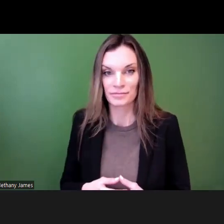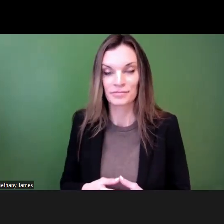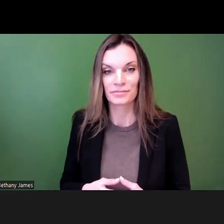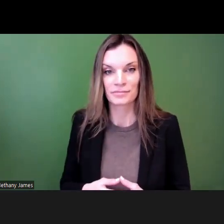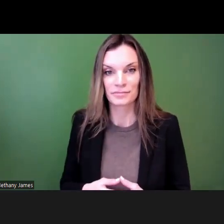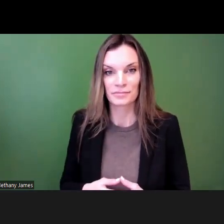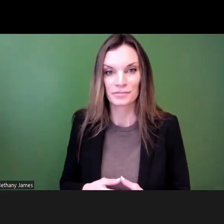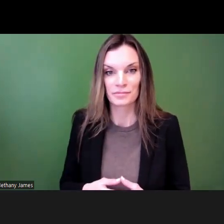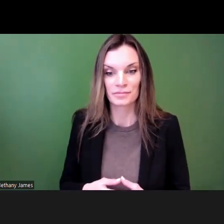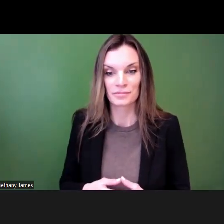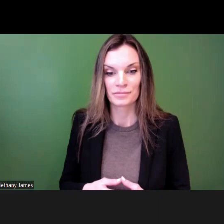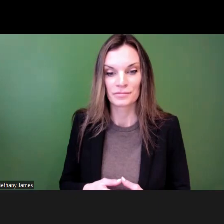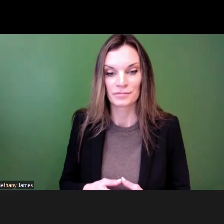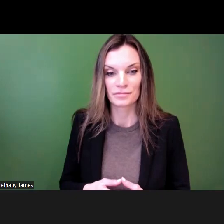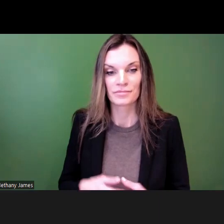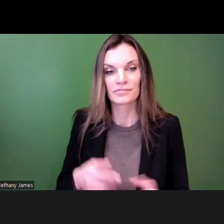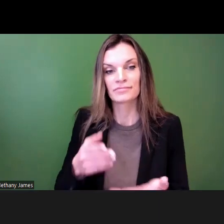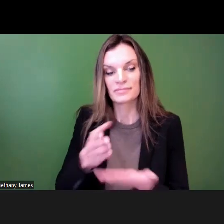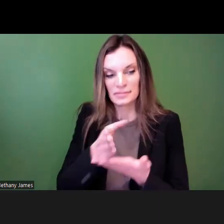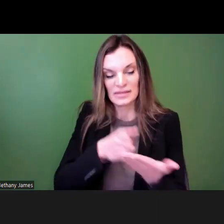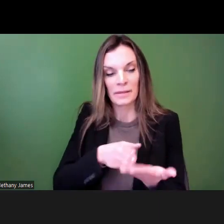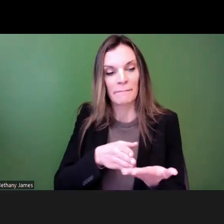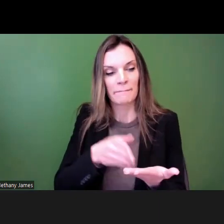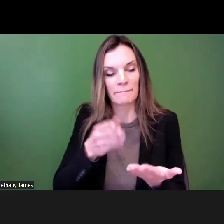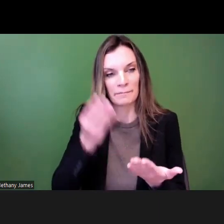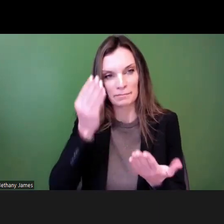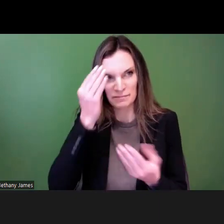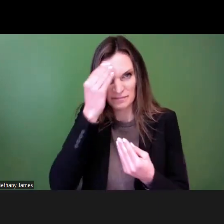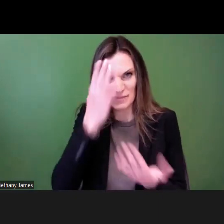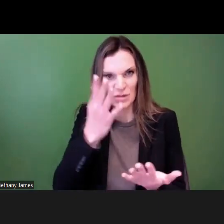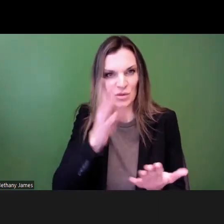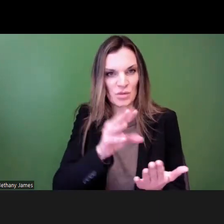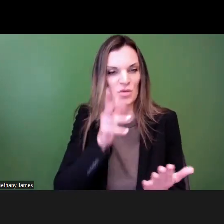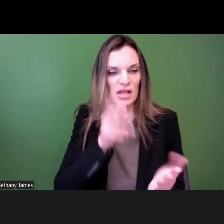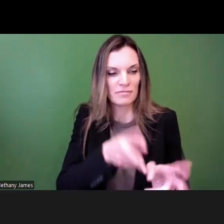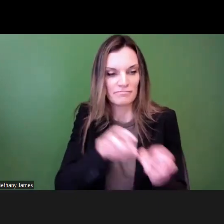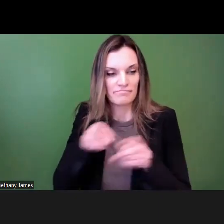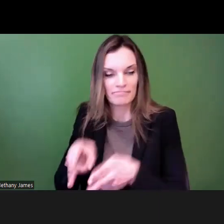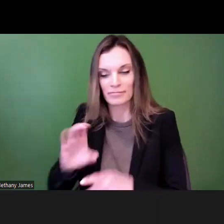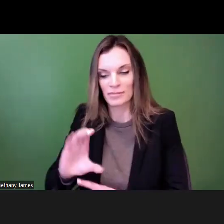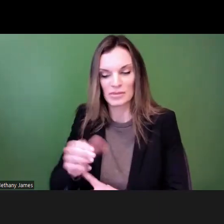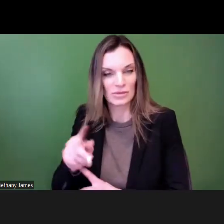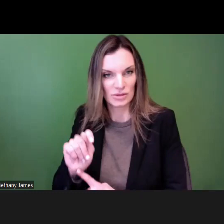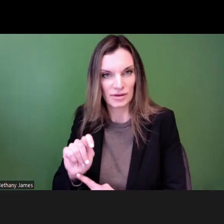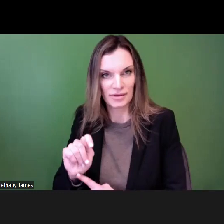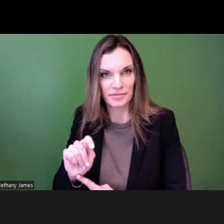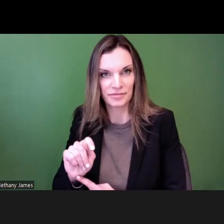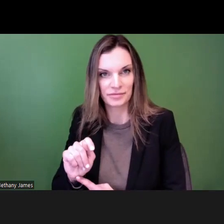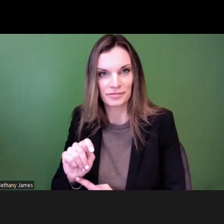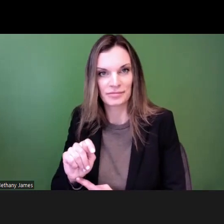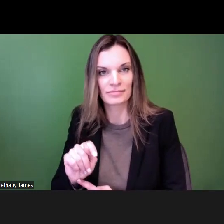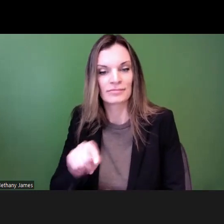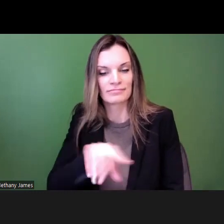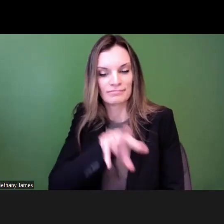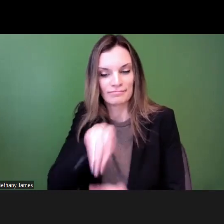them that we're able to, they'll be also, I'm guessing, put into the chat so it becomes a part of the